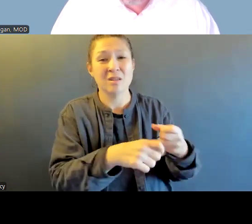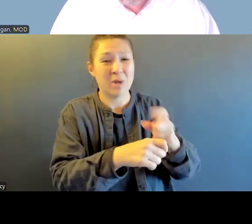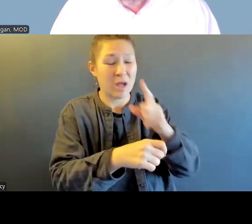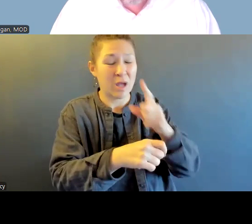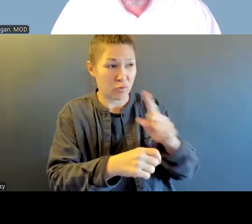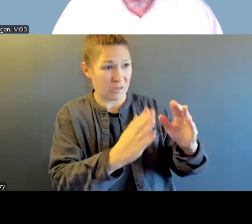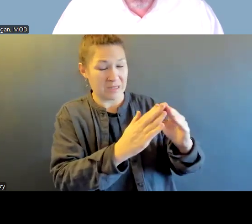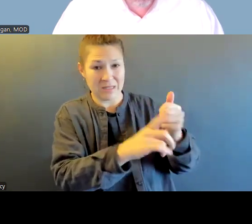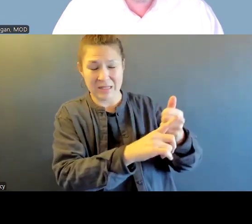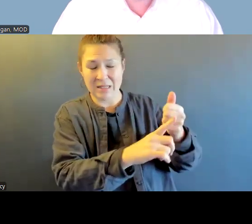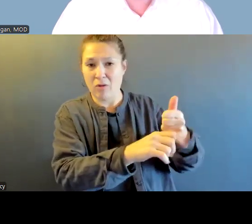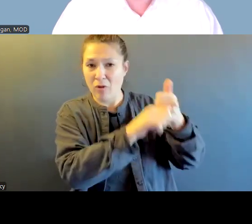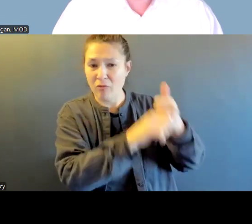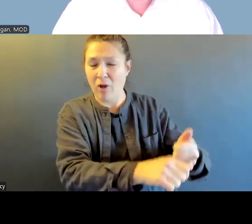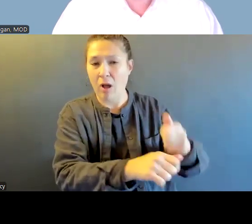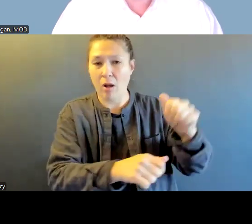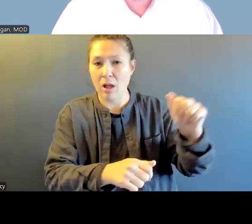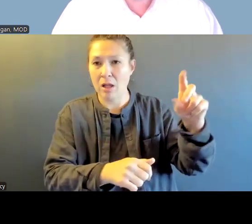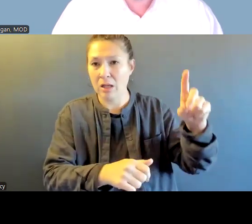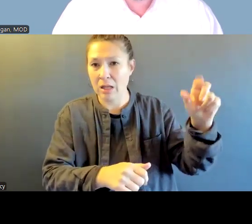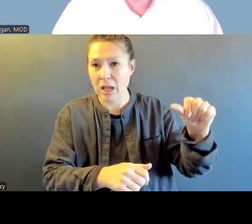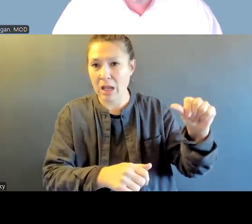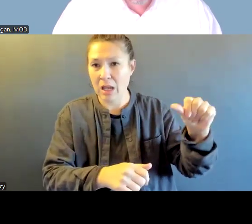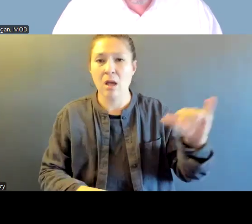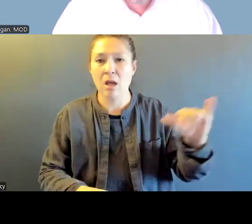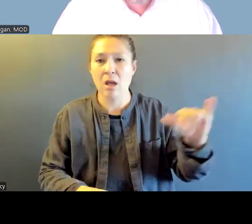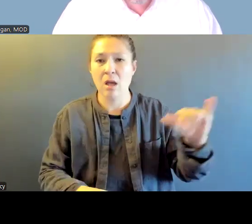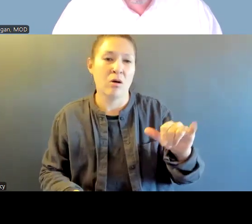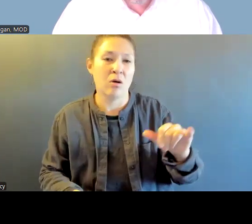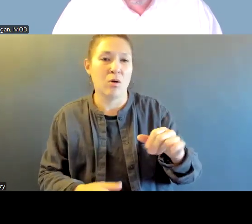with Disabilities Act and Section 504 of the Rehabilitation Act.